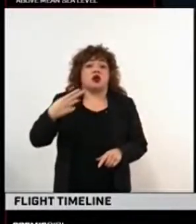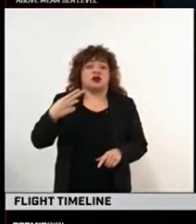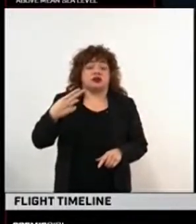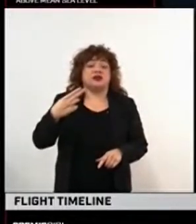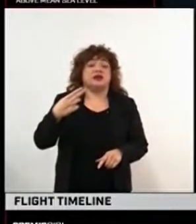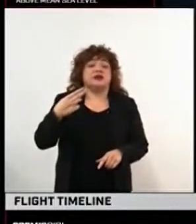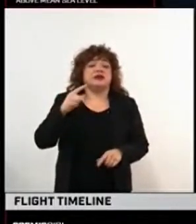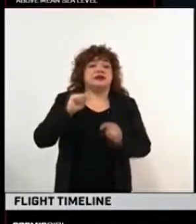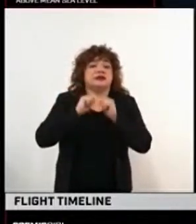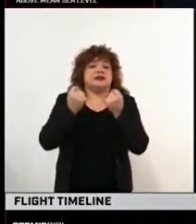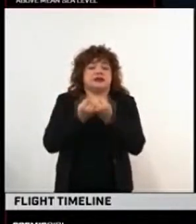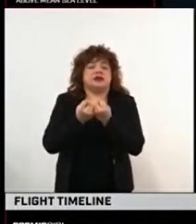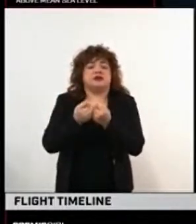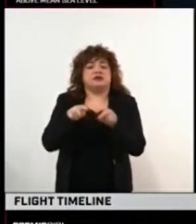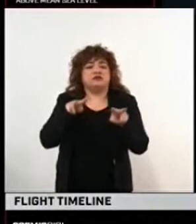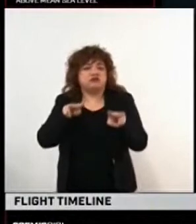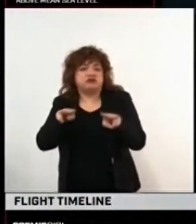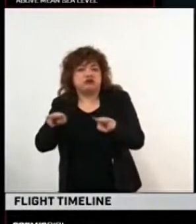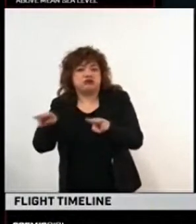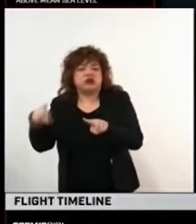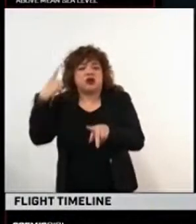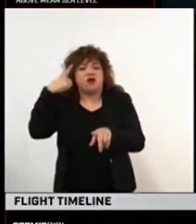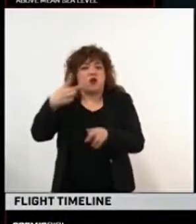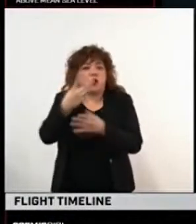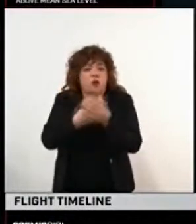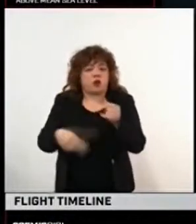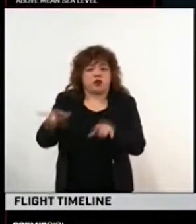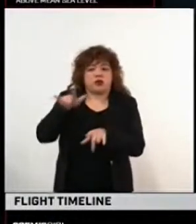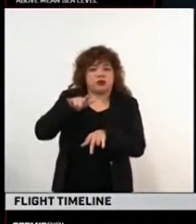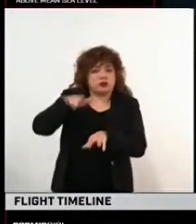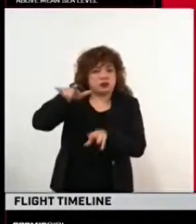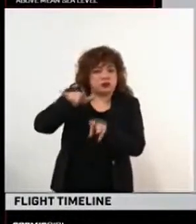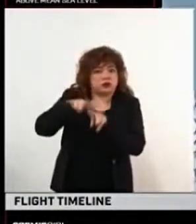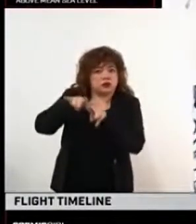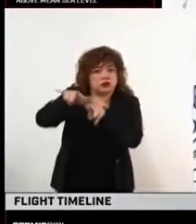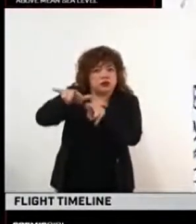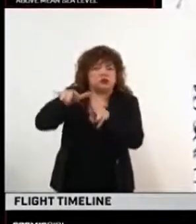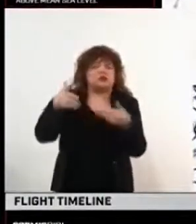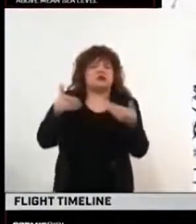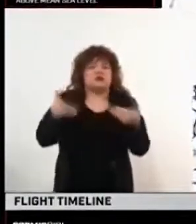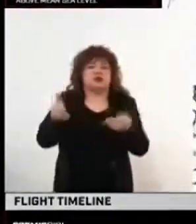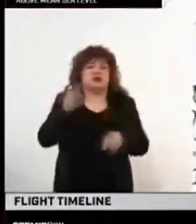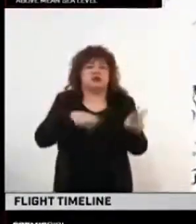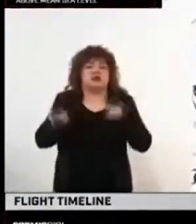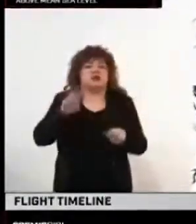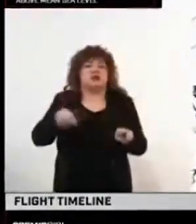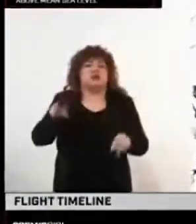of both Cosmic Girl and the rocket. Let's go ahead and take a look at one of those GUIs.